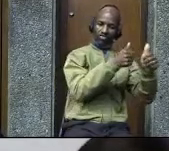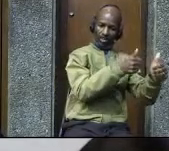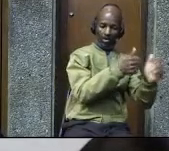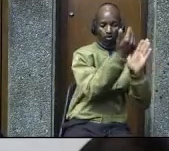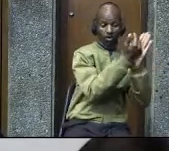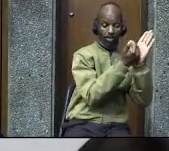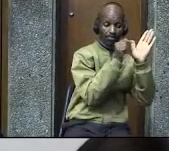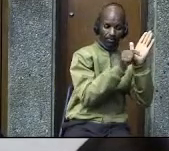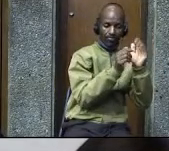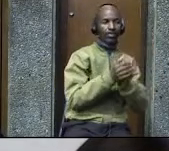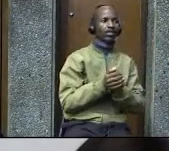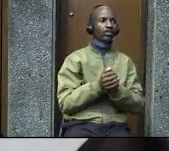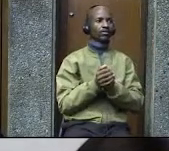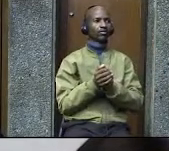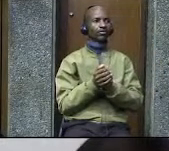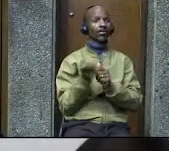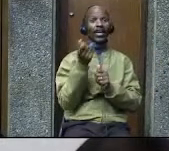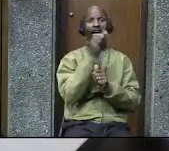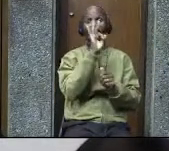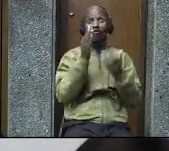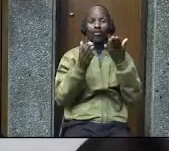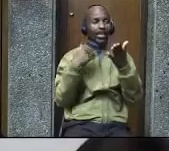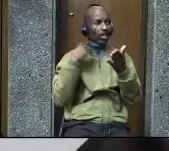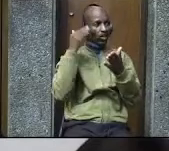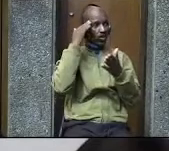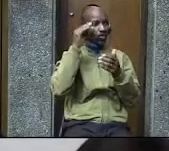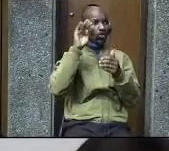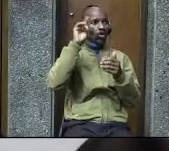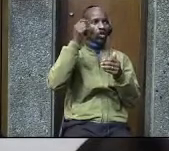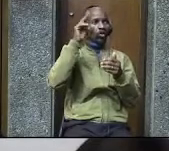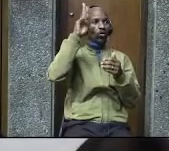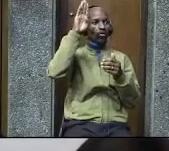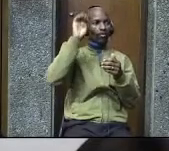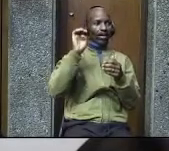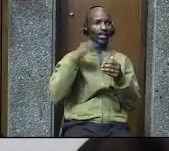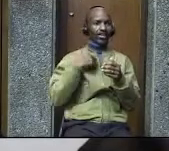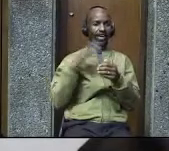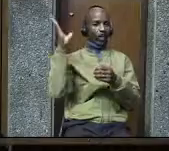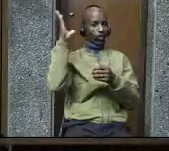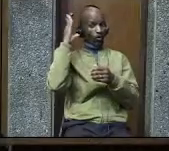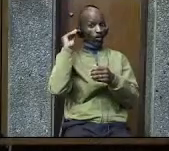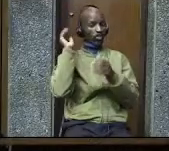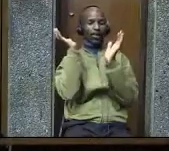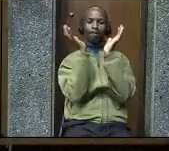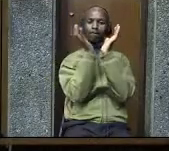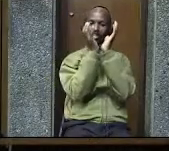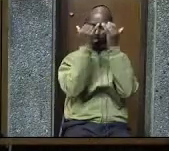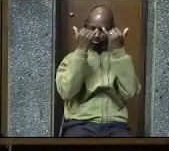program. If you may know, Member Mnubi's experience in these meetings,